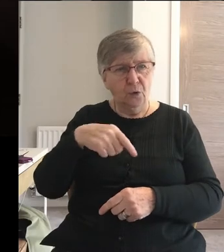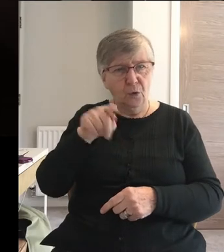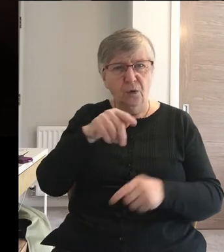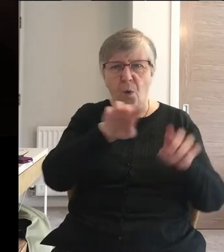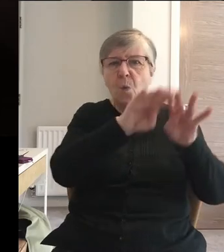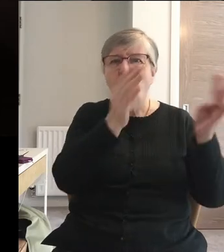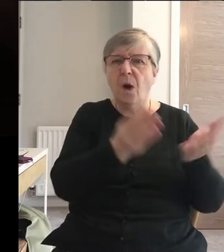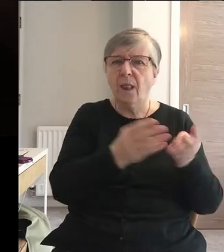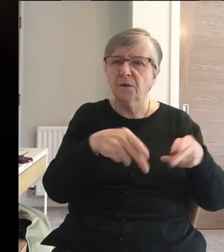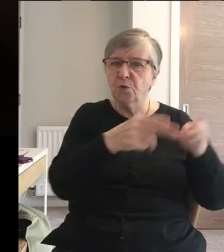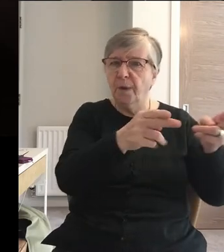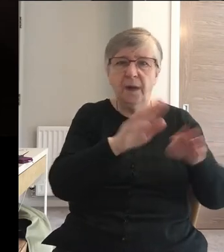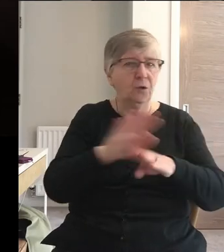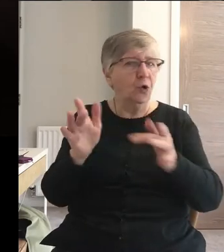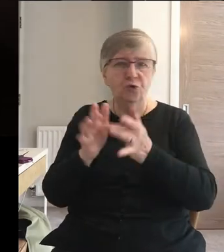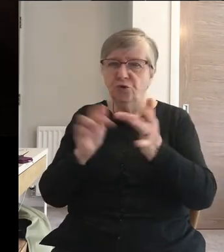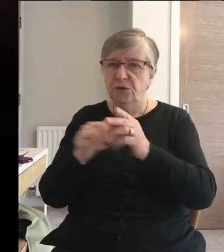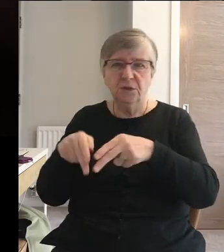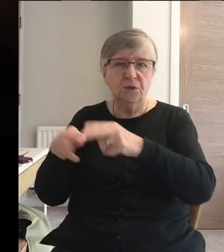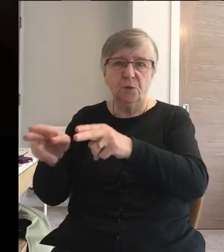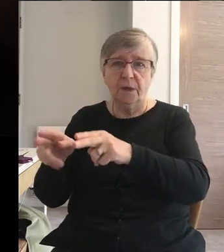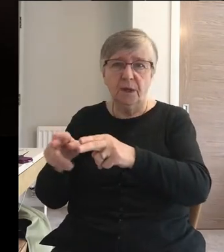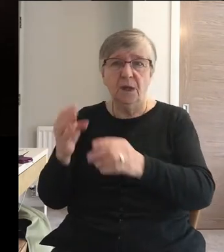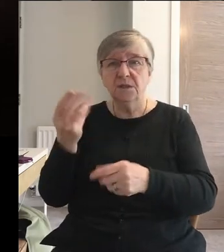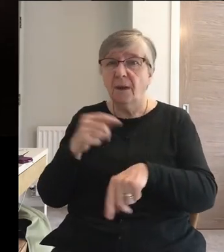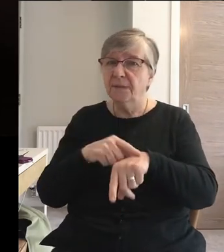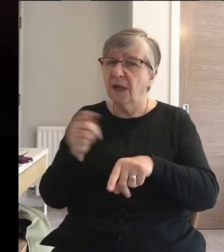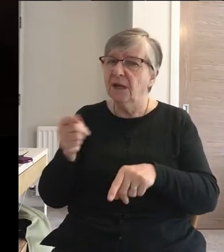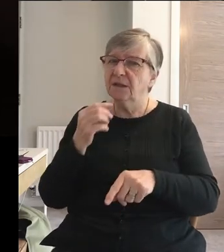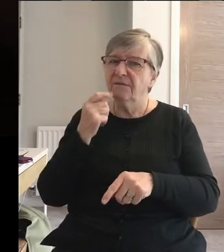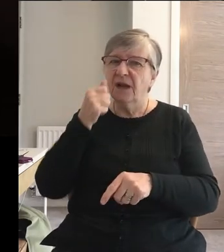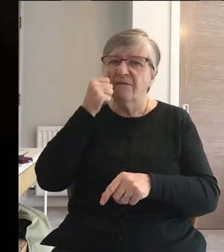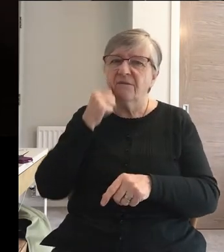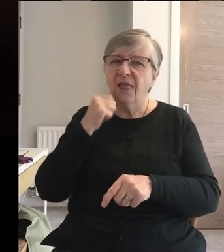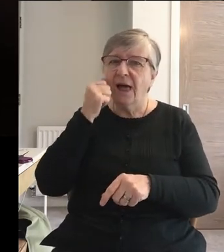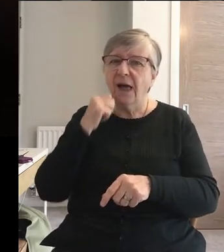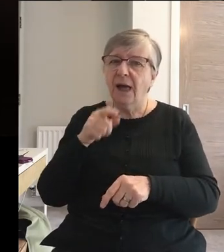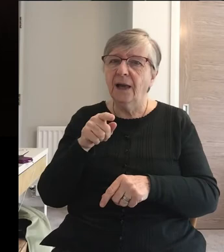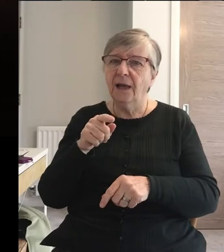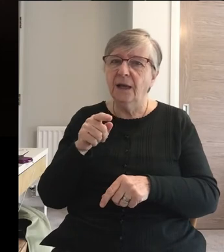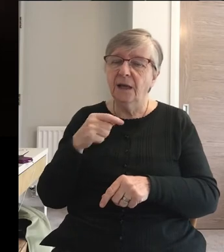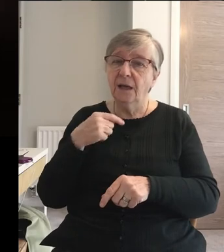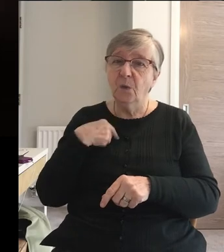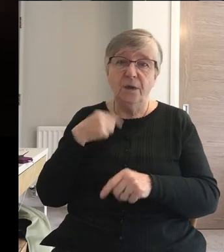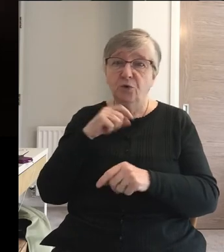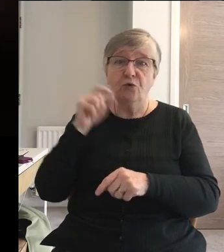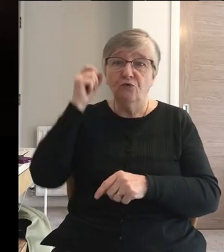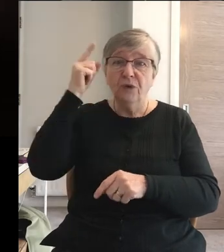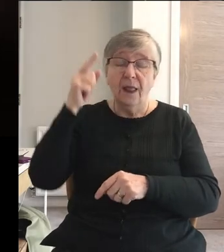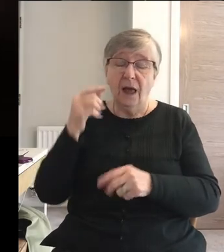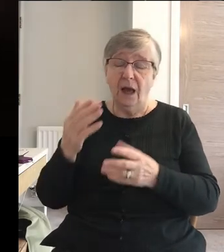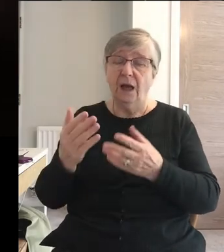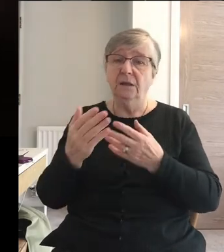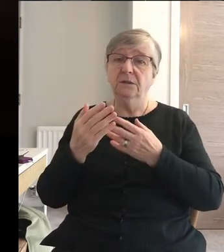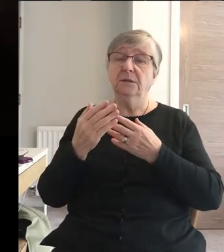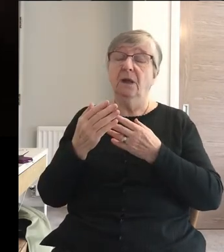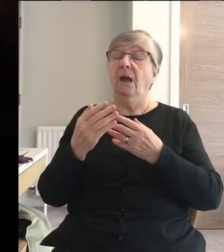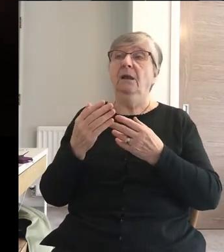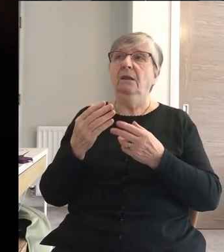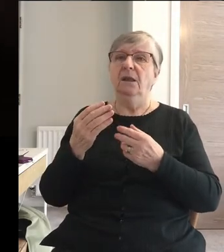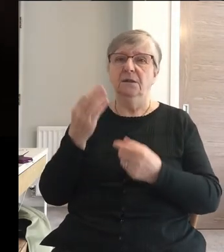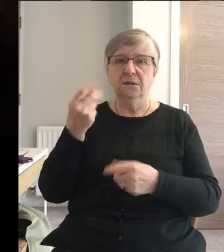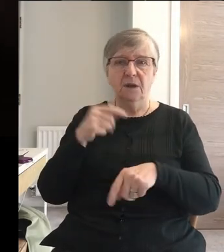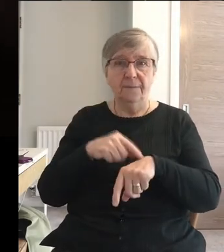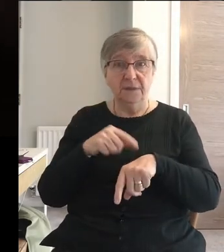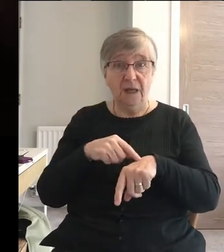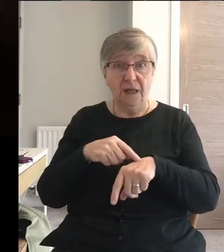Jesus direction. And very often it's subtle about it. Very often it creeps up on us. But then